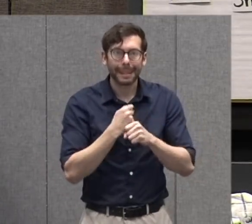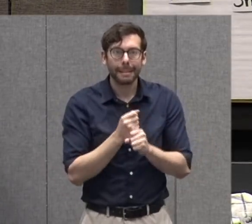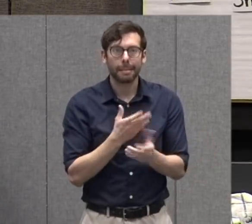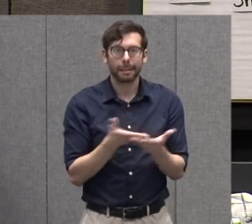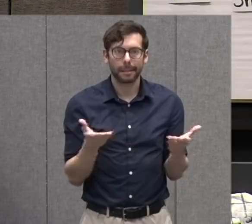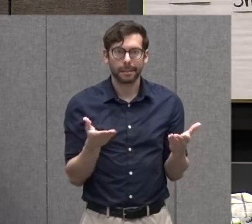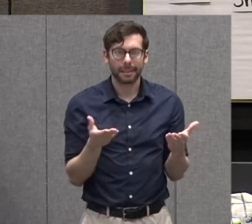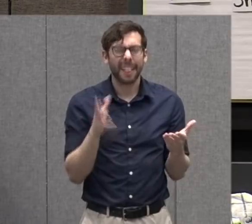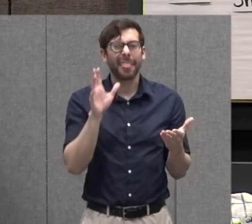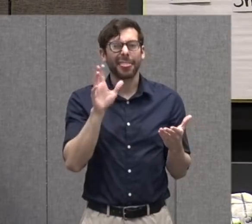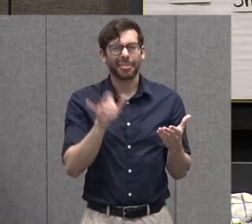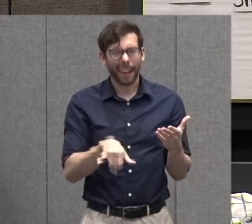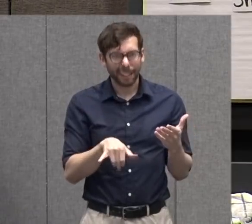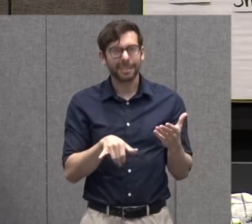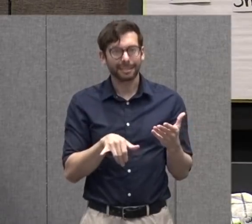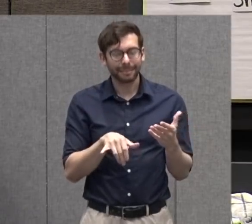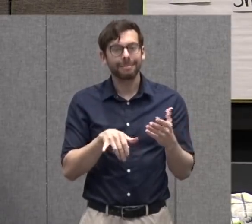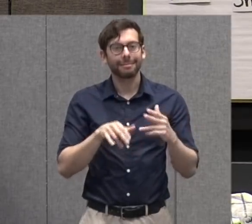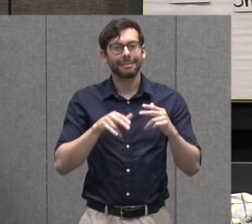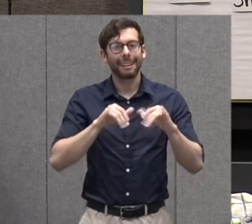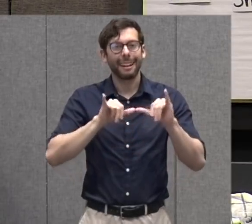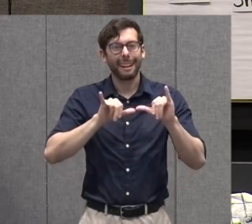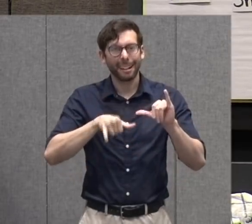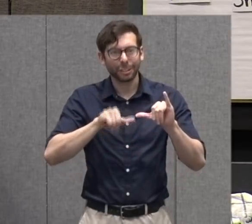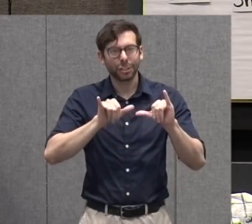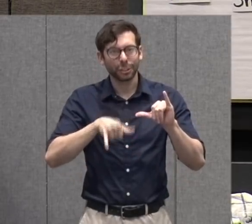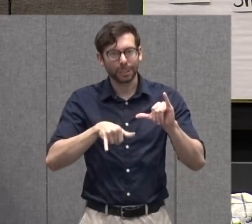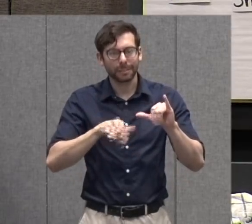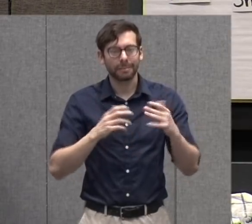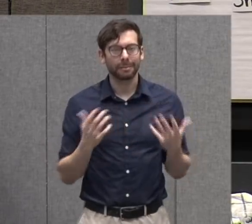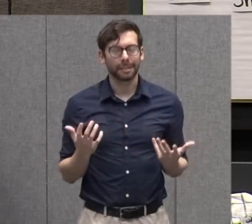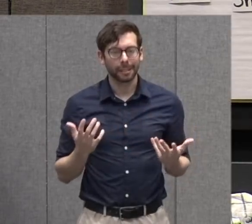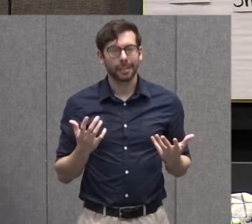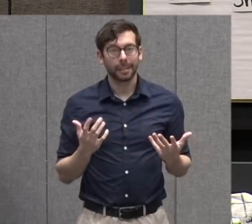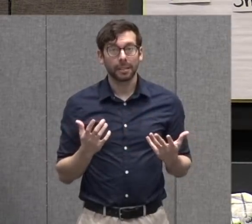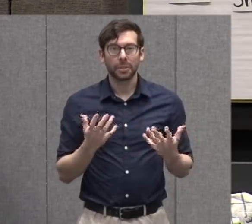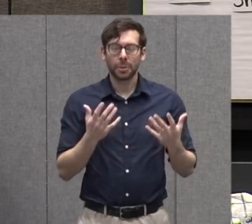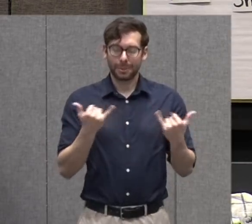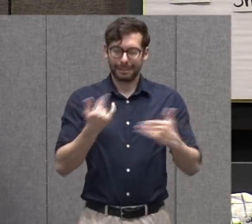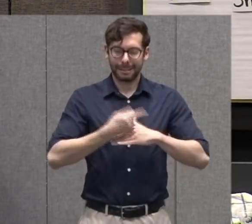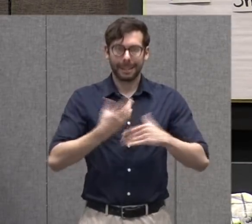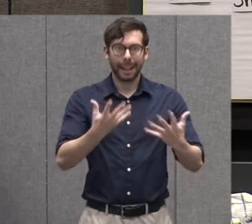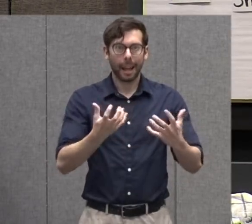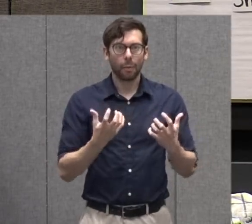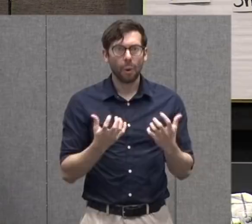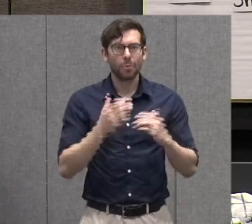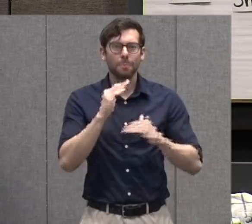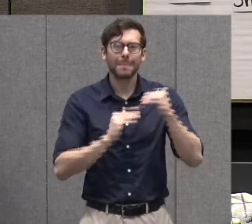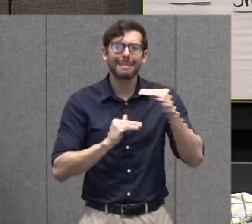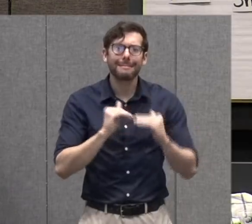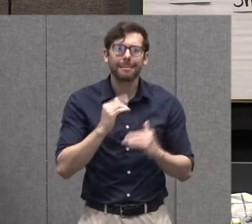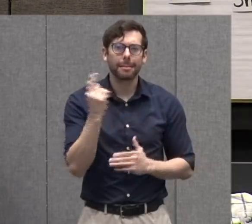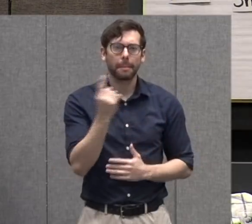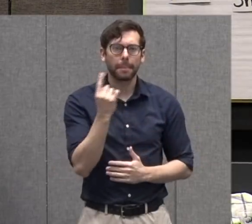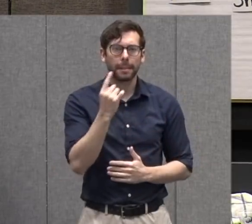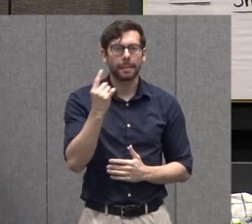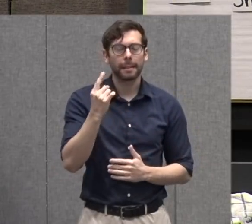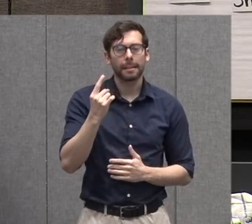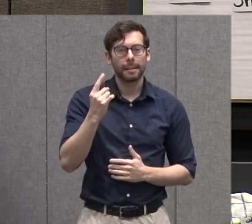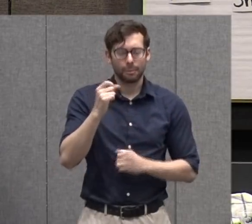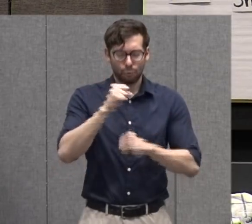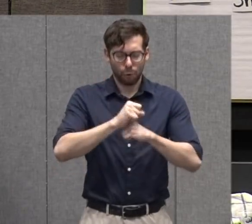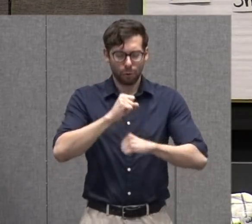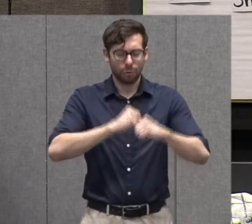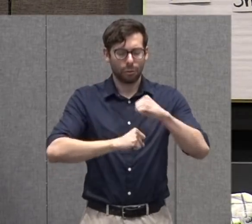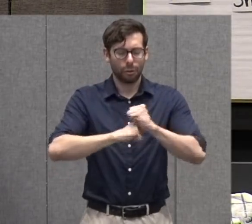So today I want to build a structure or make something for my cat on a sunny day. And I want